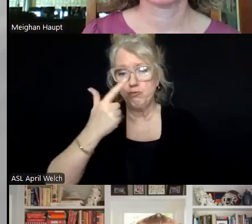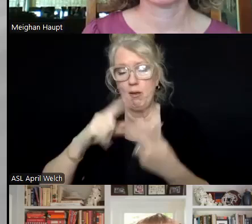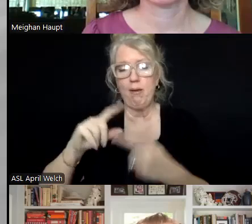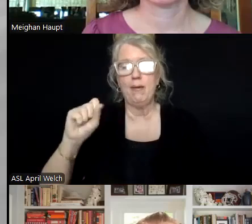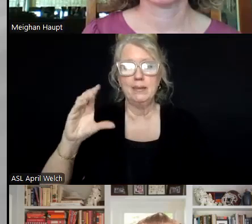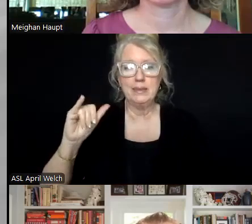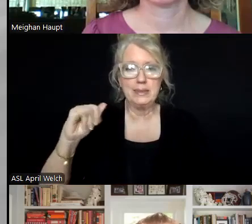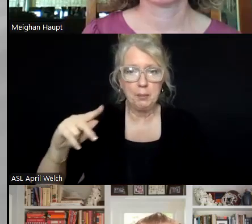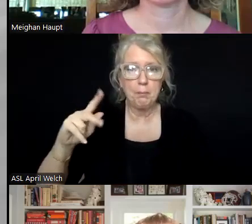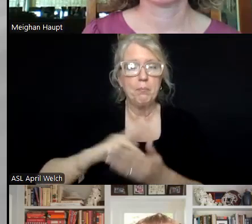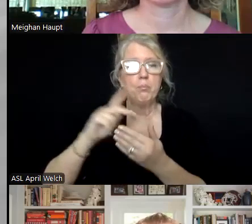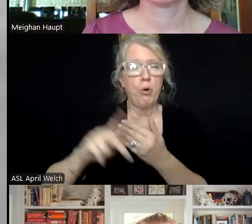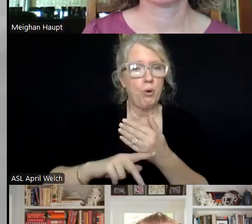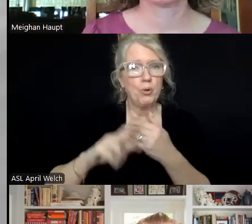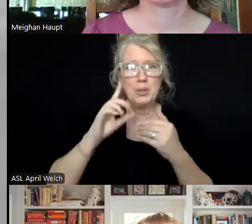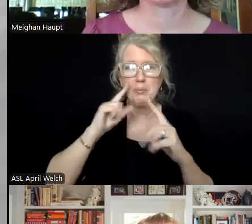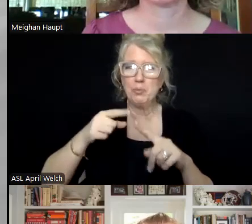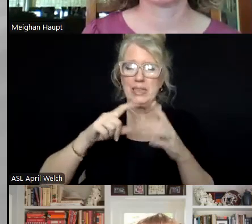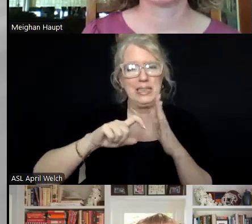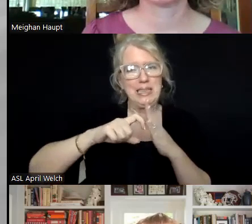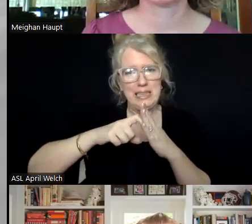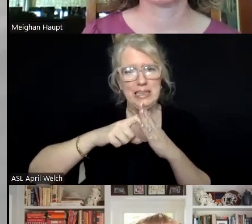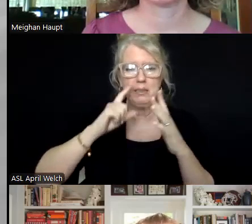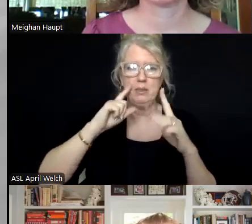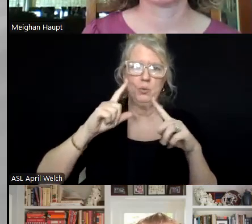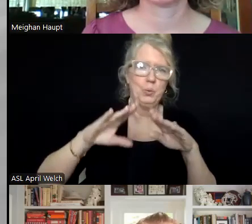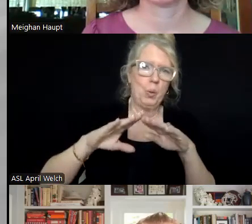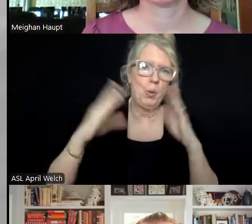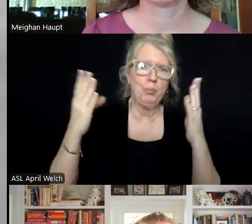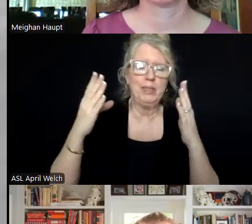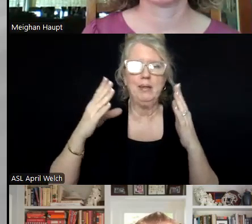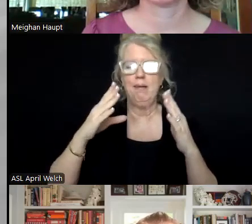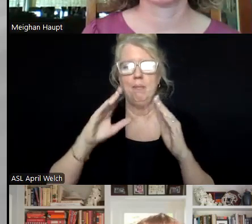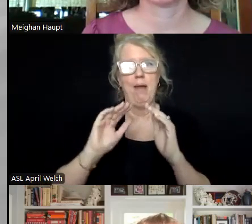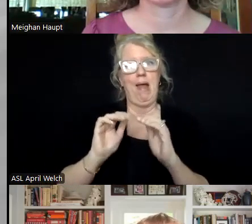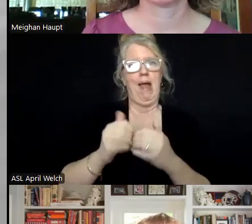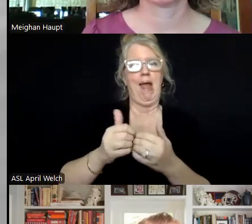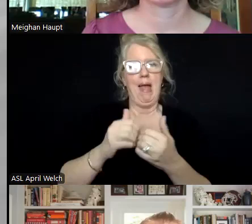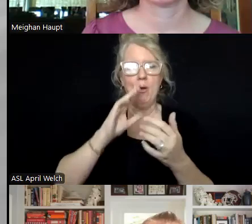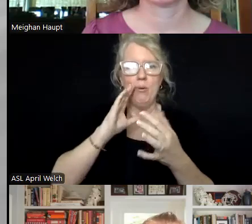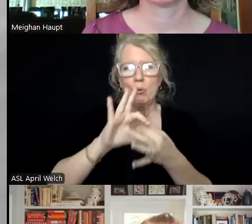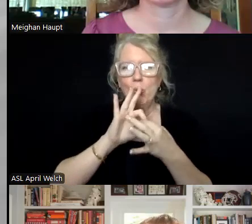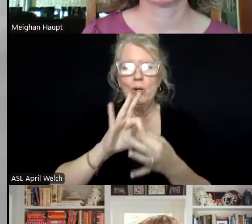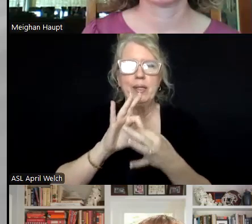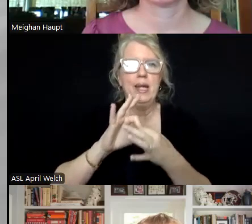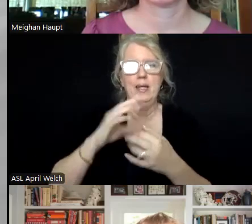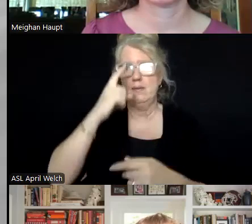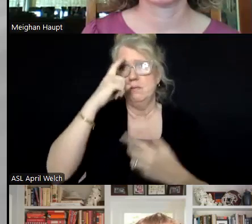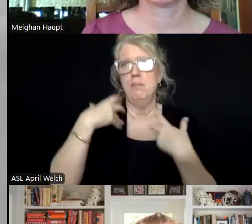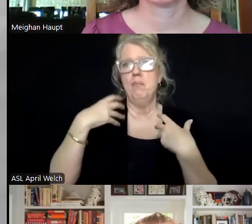programs are really something of a skeleton key to unlock that door of how do we coordinate mental